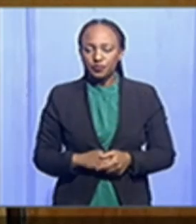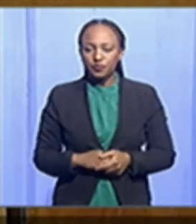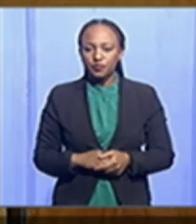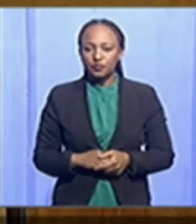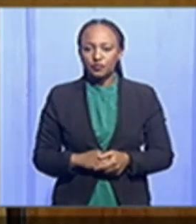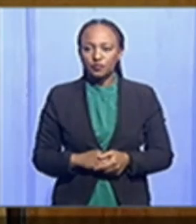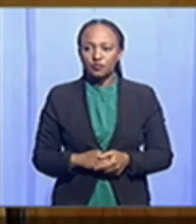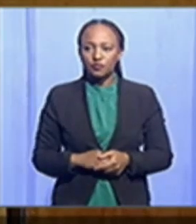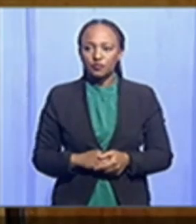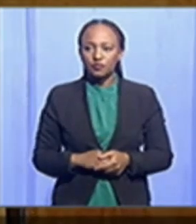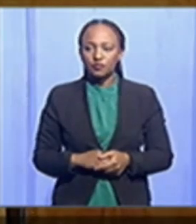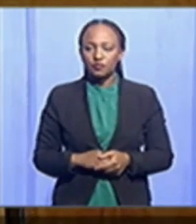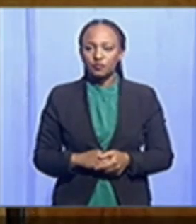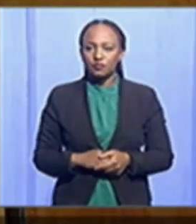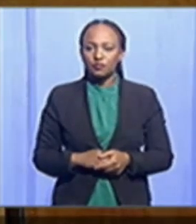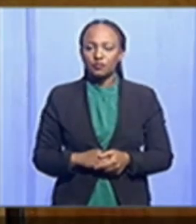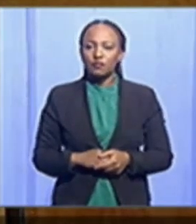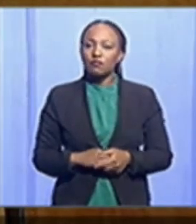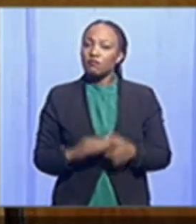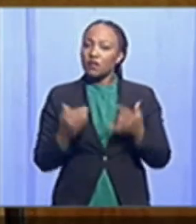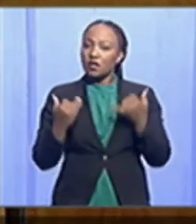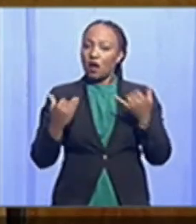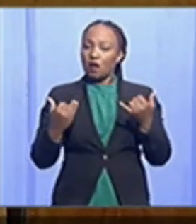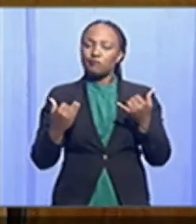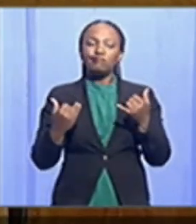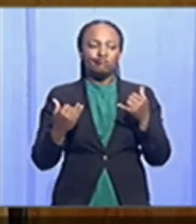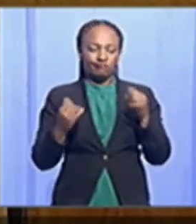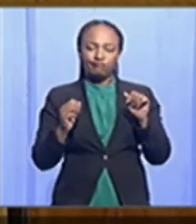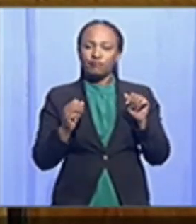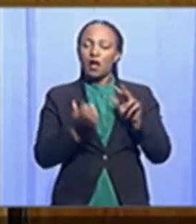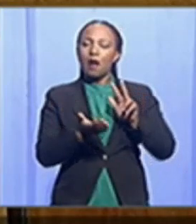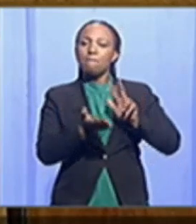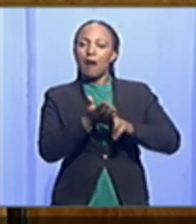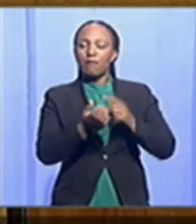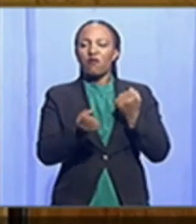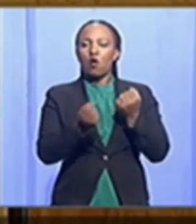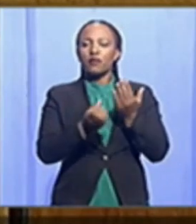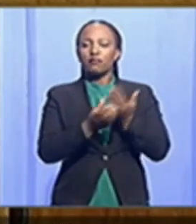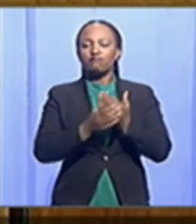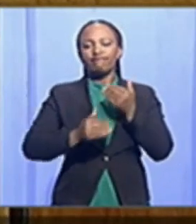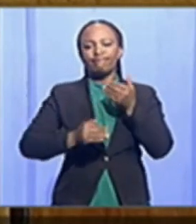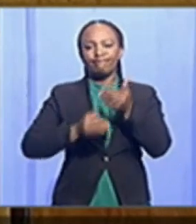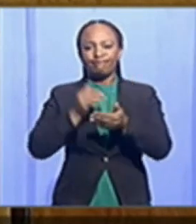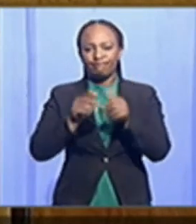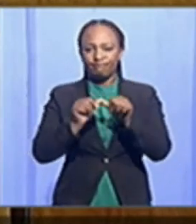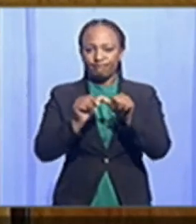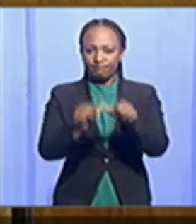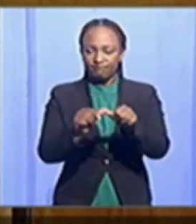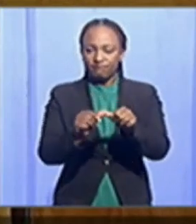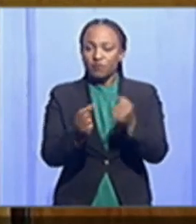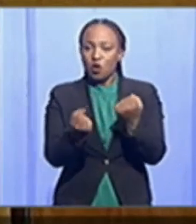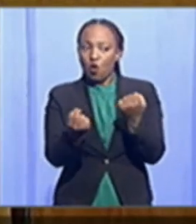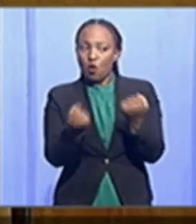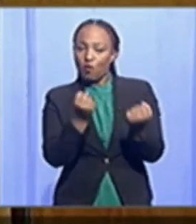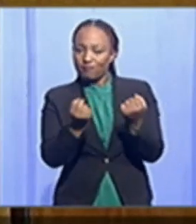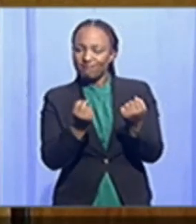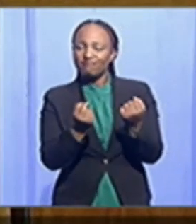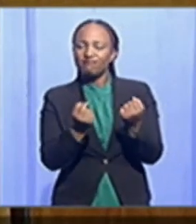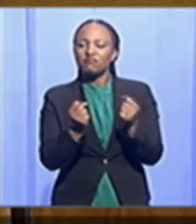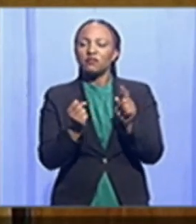Now that we have been authorized to proceed with this matter, this court has since directed Mr. Nekambere to make arrangements